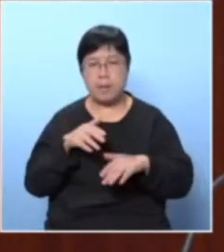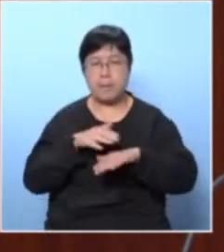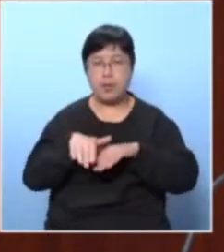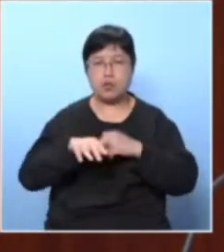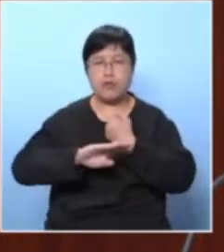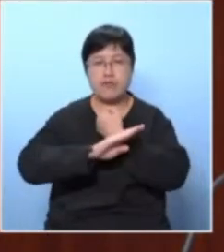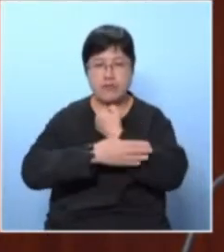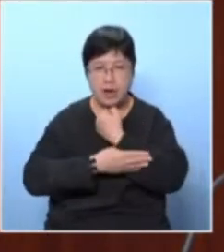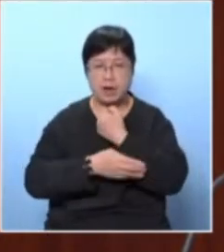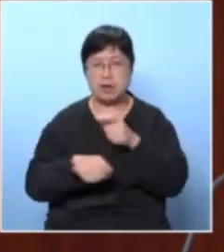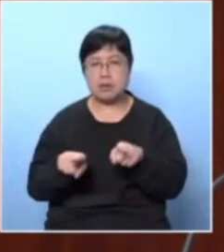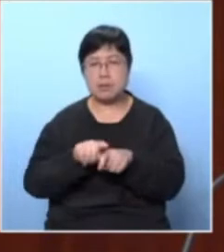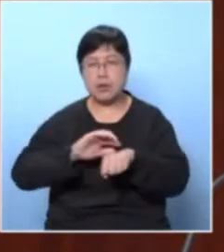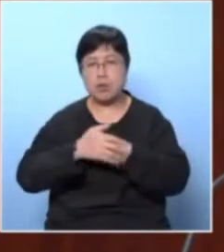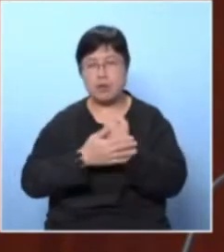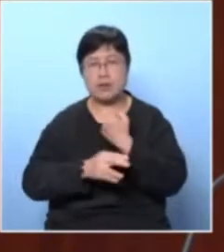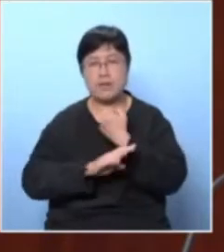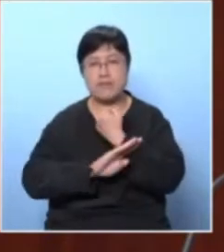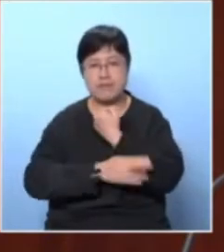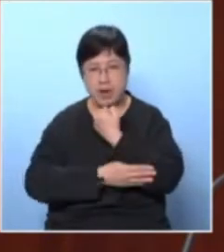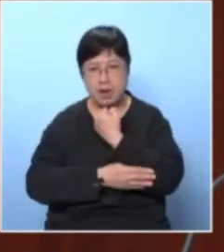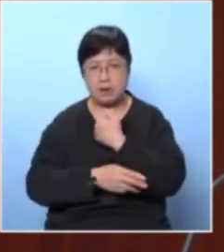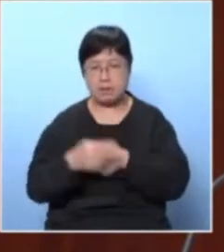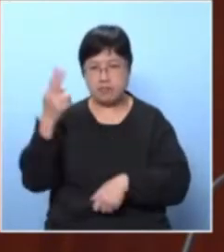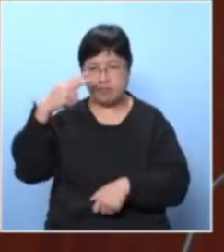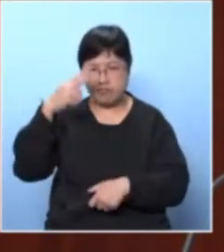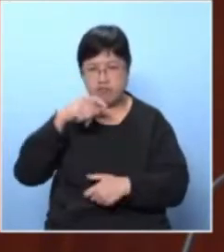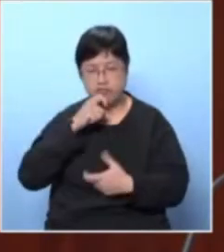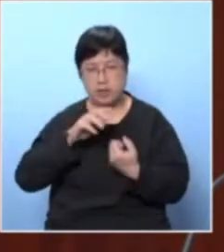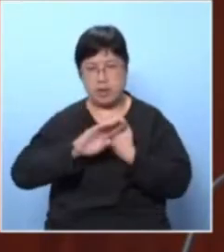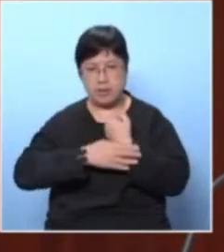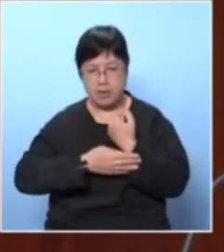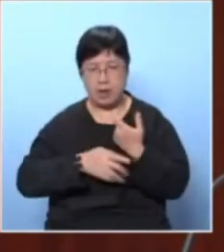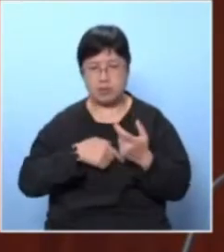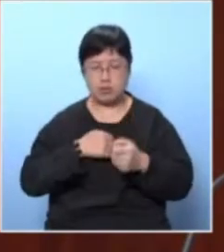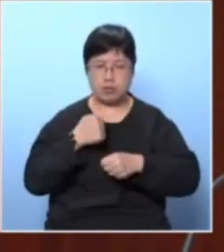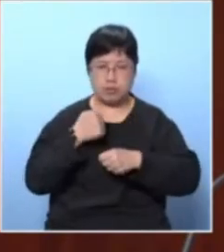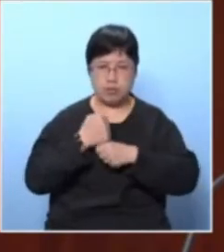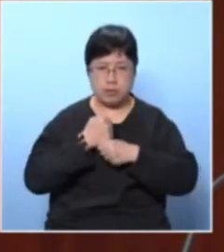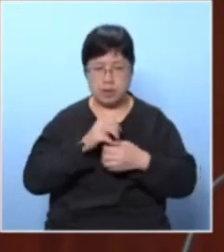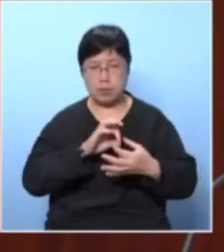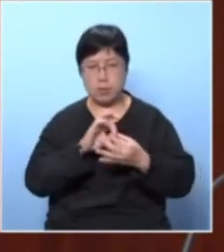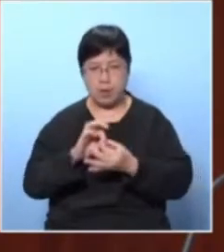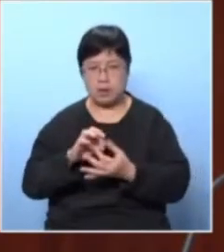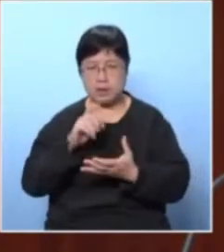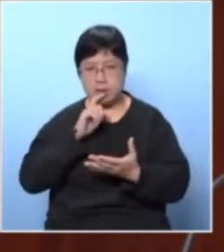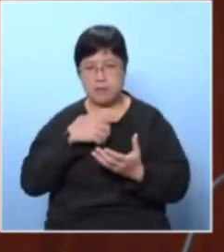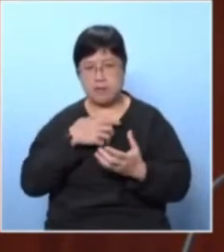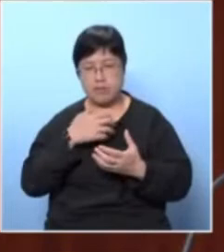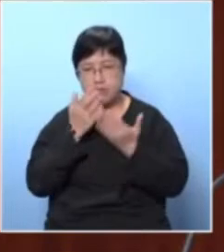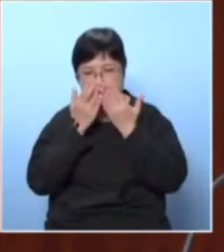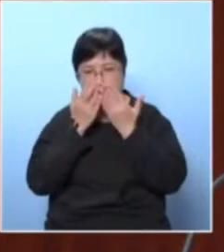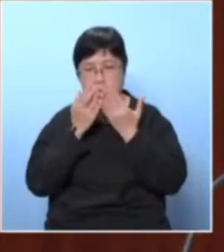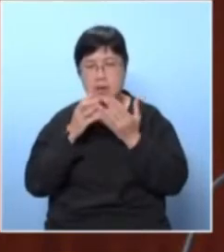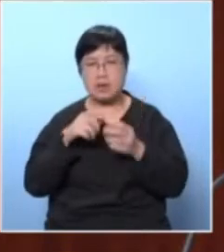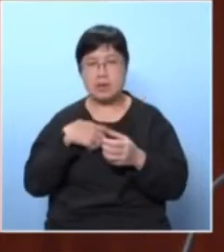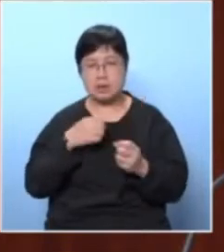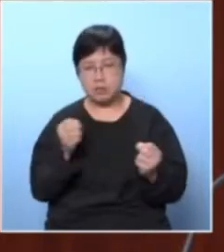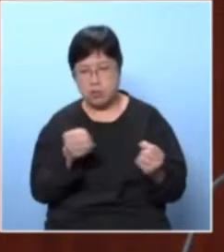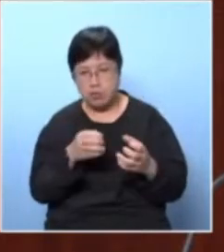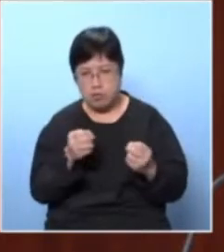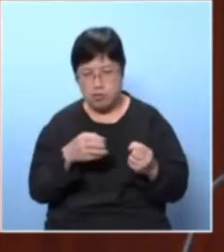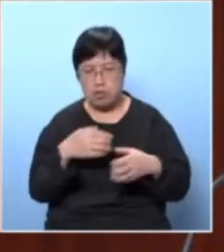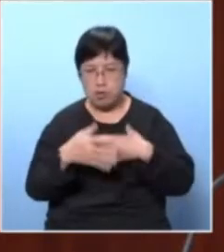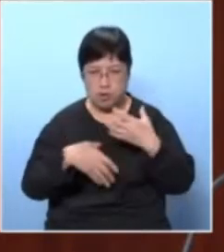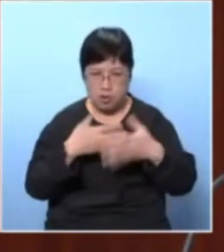law system and international status, the Academy will regularly organize practical training courses, seminars,